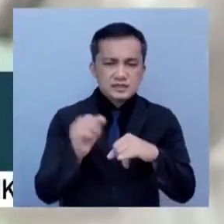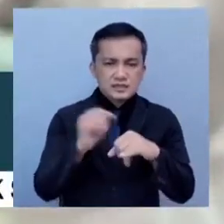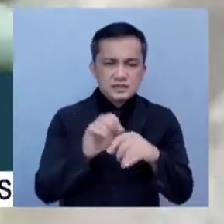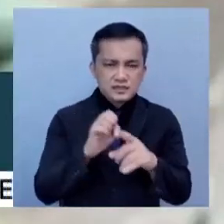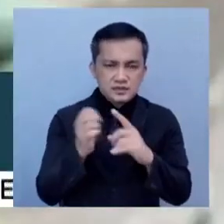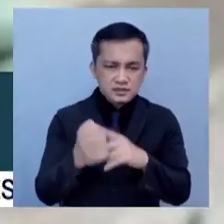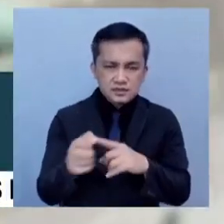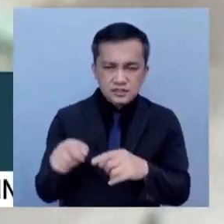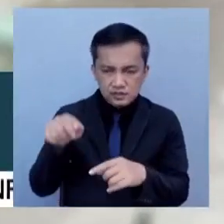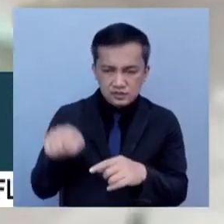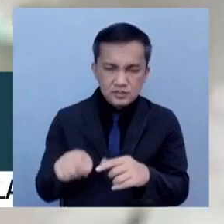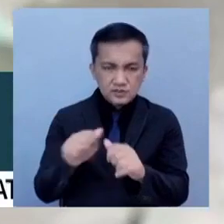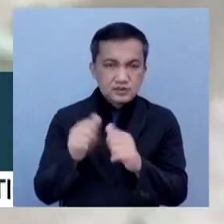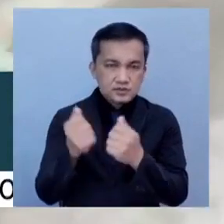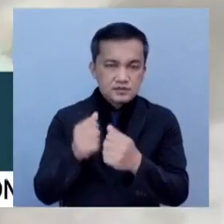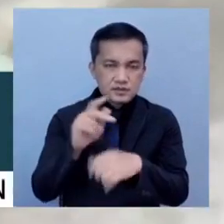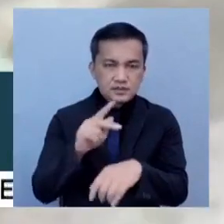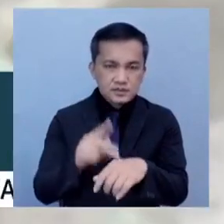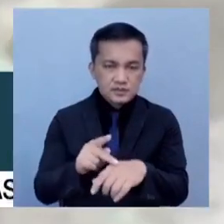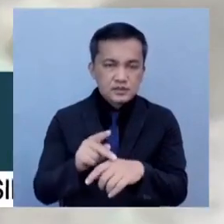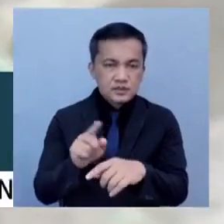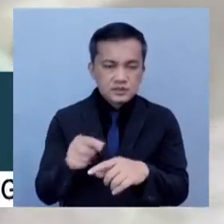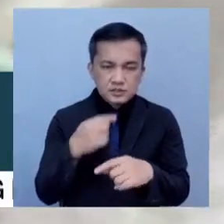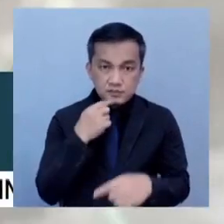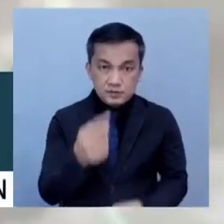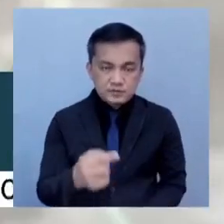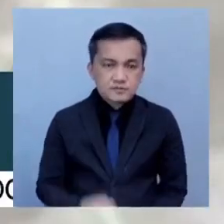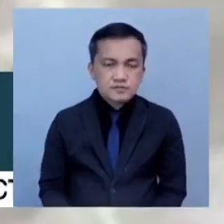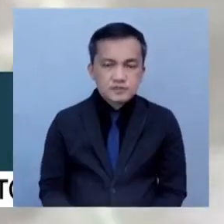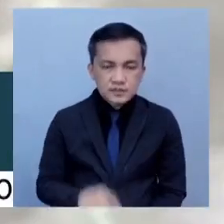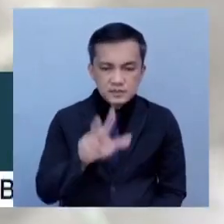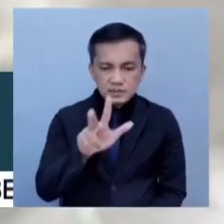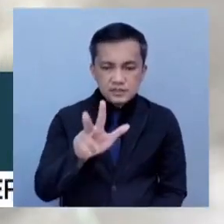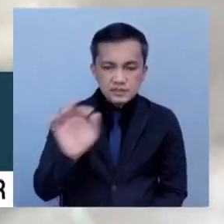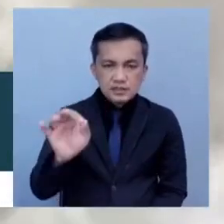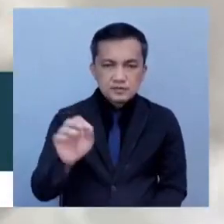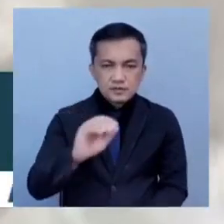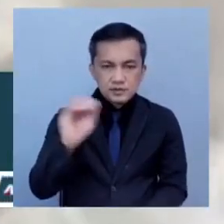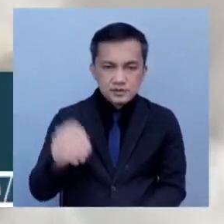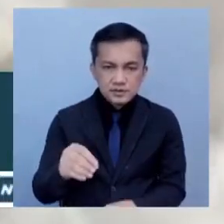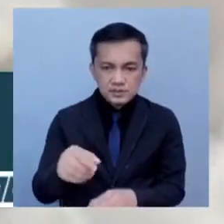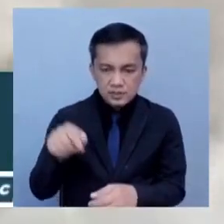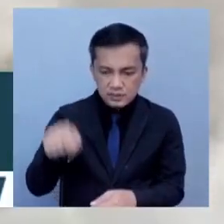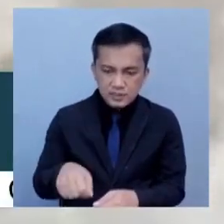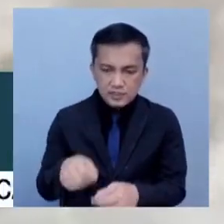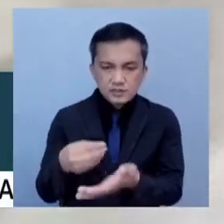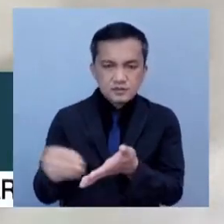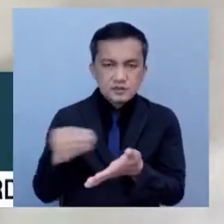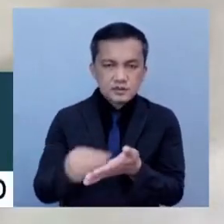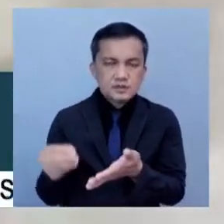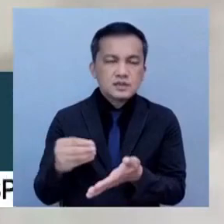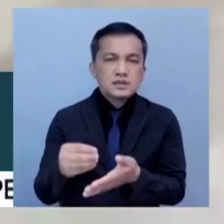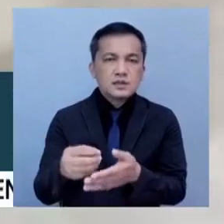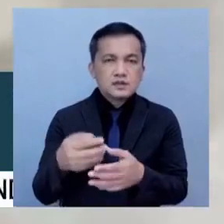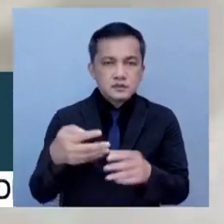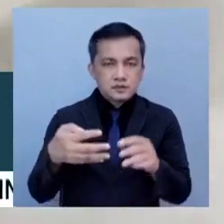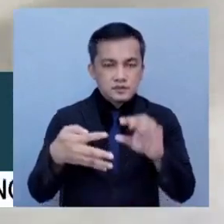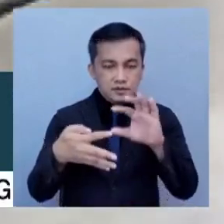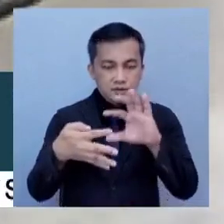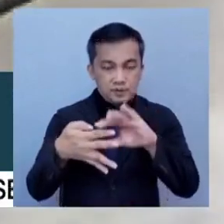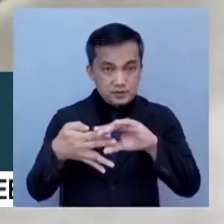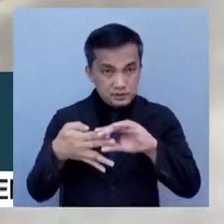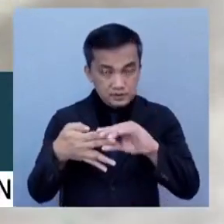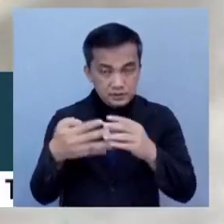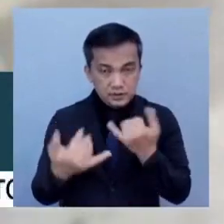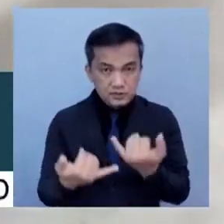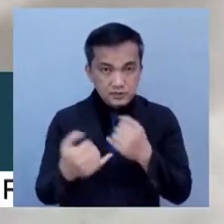Card Association of the Philippines, which cites the 39% growth in card spending in the first half of this year. The group notes, even